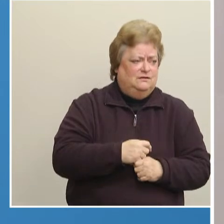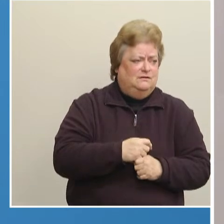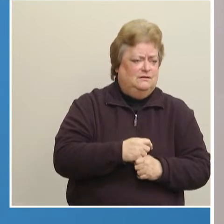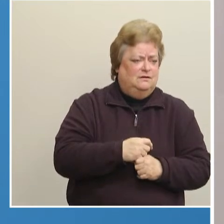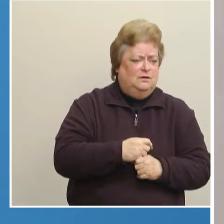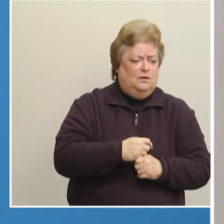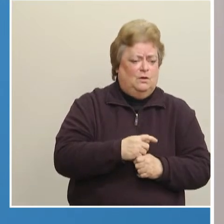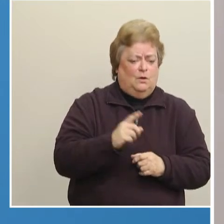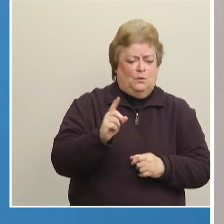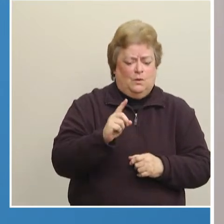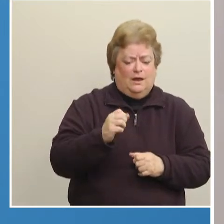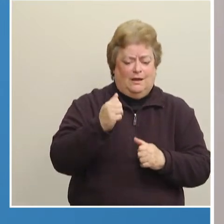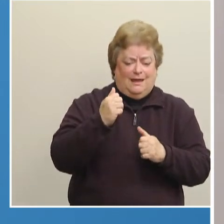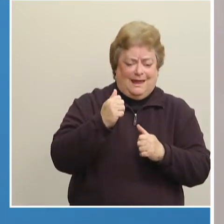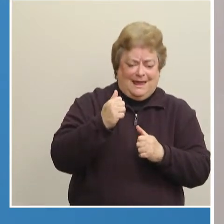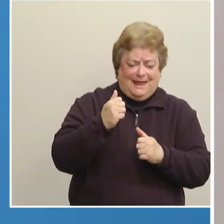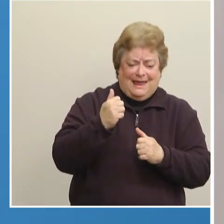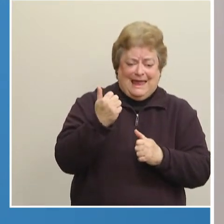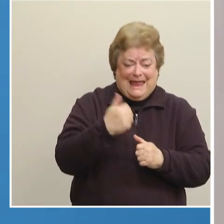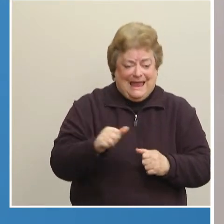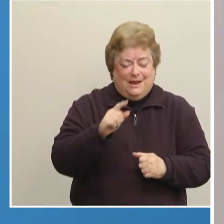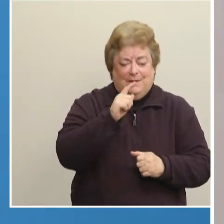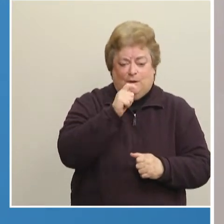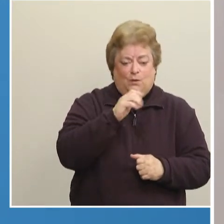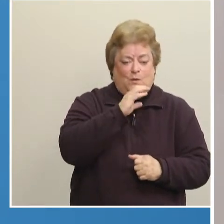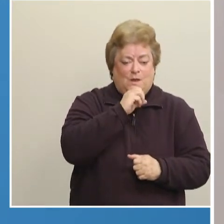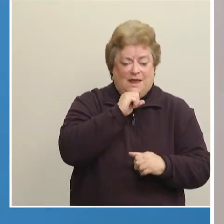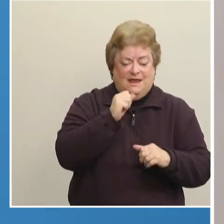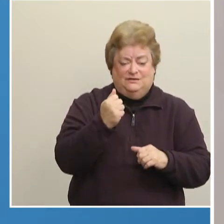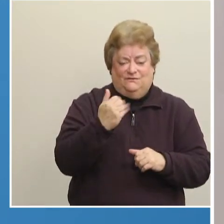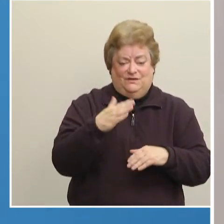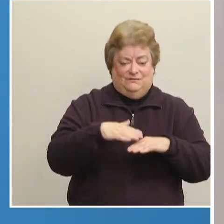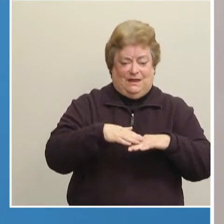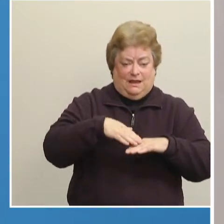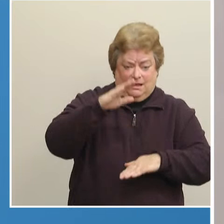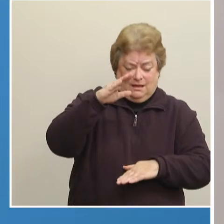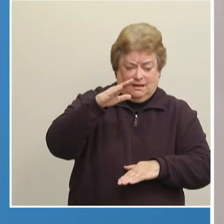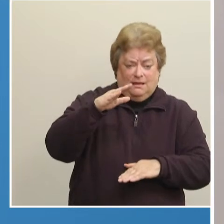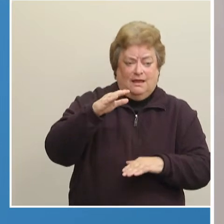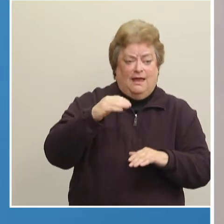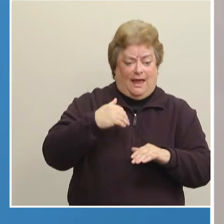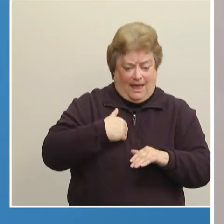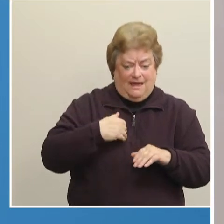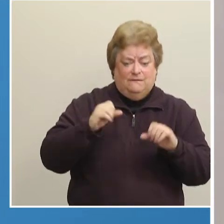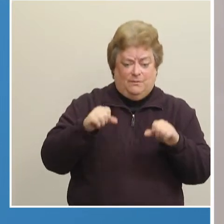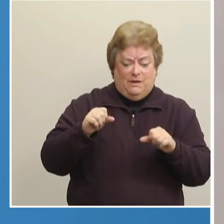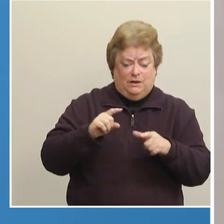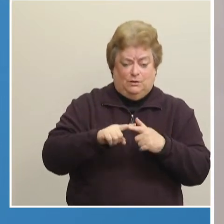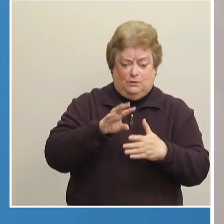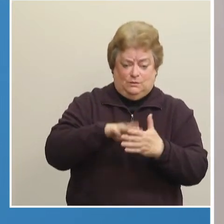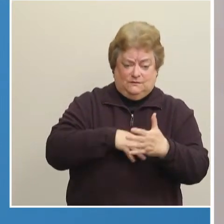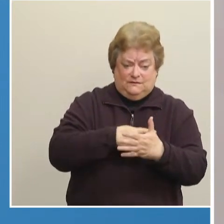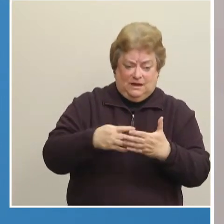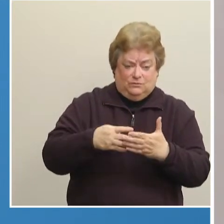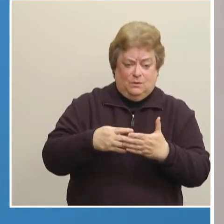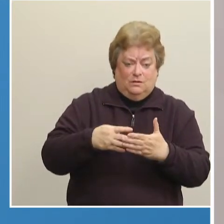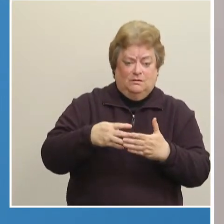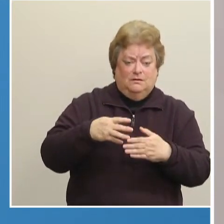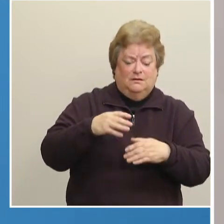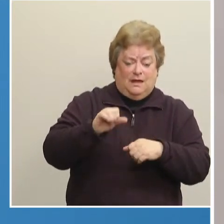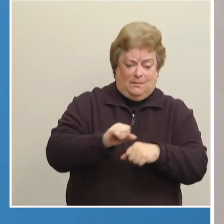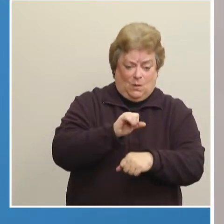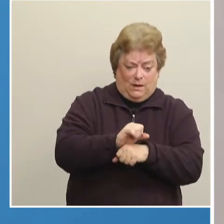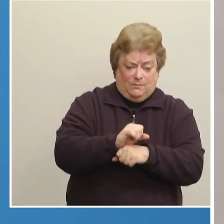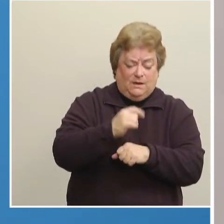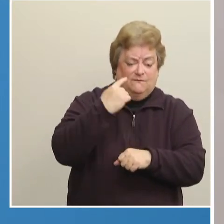every adult, or really anyone 16 and older, would have the ability to schedule a vaccination? I know a lot of